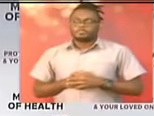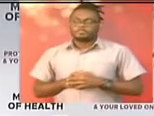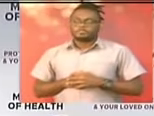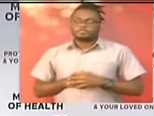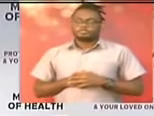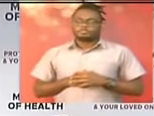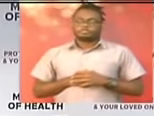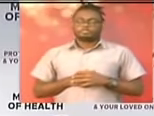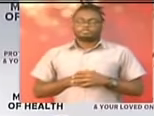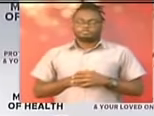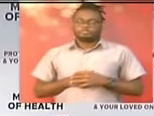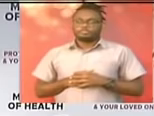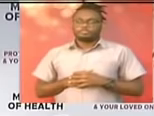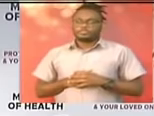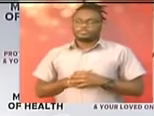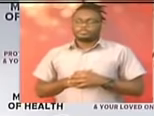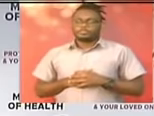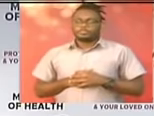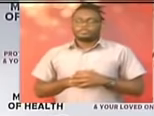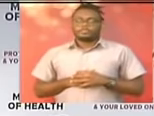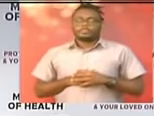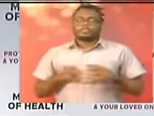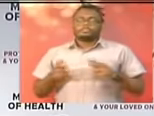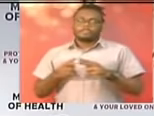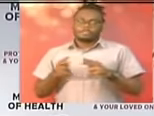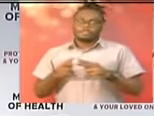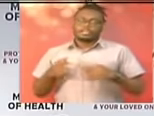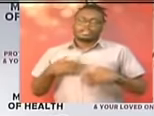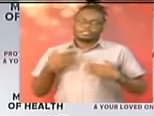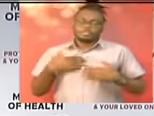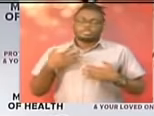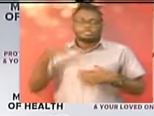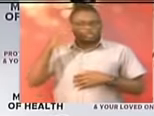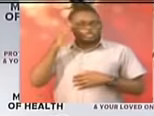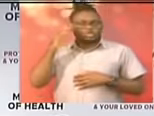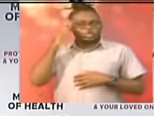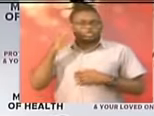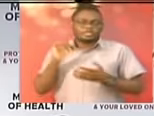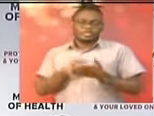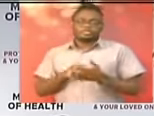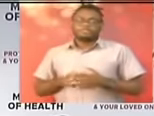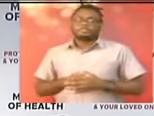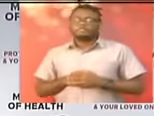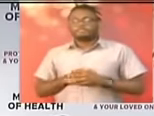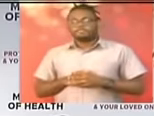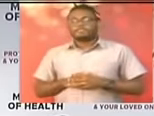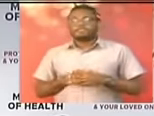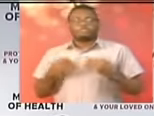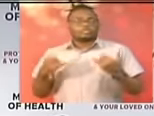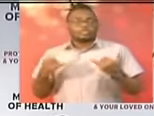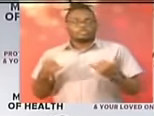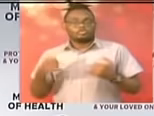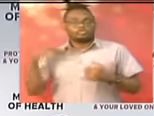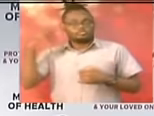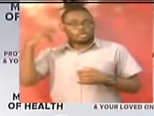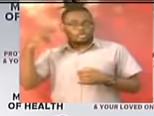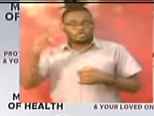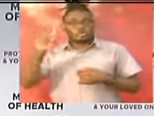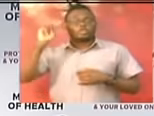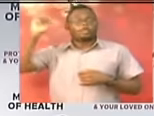And we are certainly happy to hear that, Mr. Khan. We move to Radio Tambourine for your two questions. Good